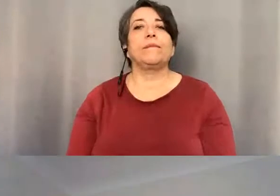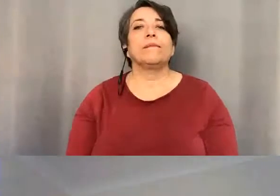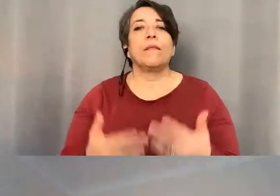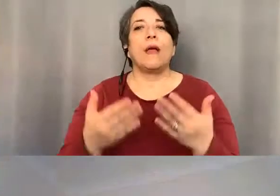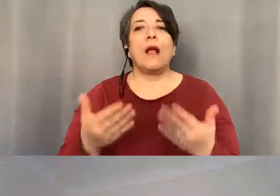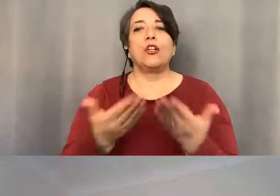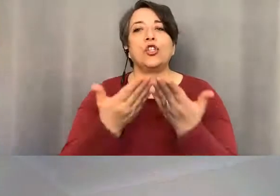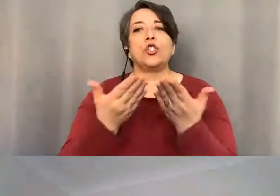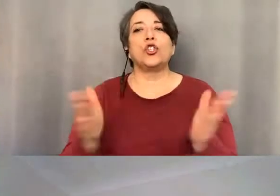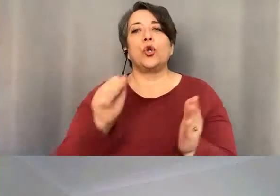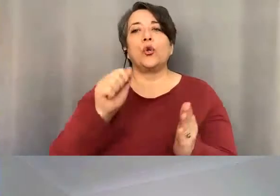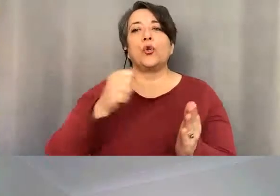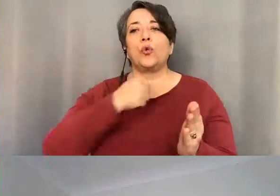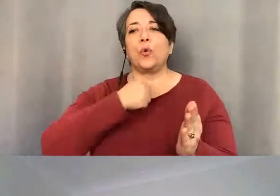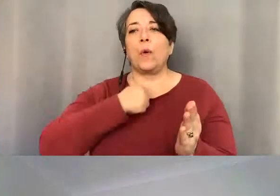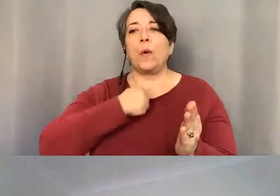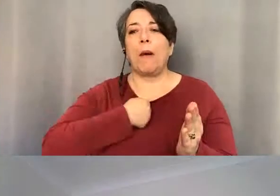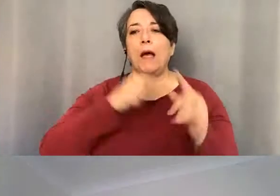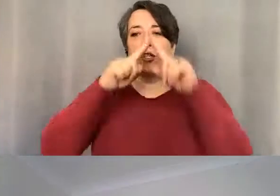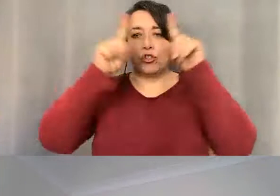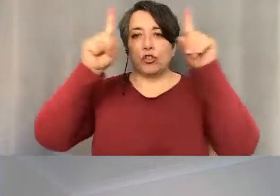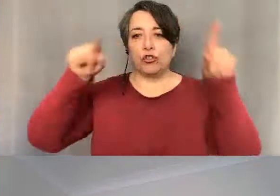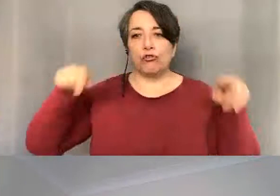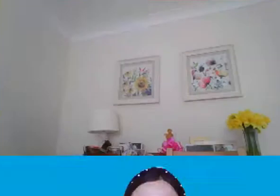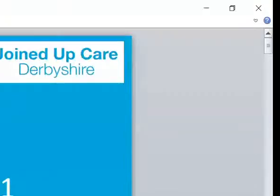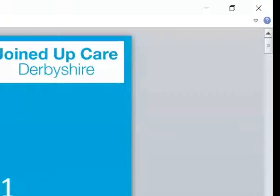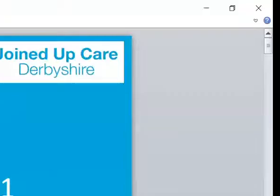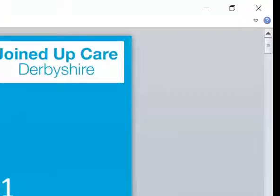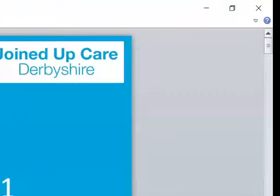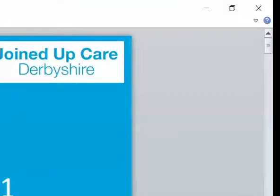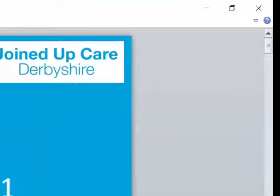take you through the presentation, which hopefully you've already seen.